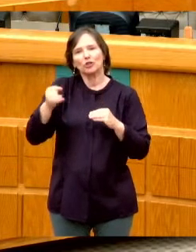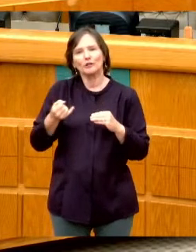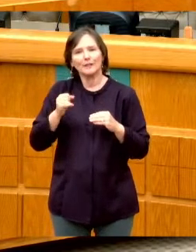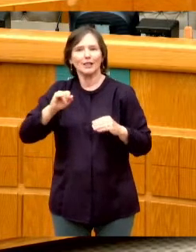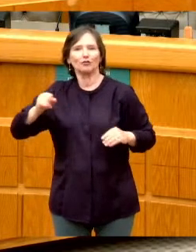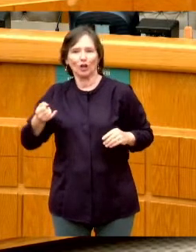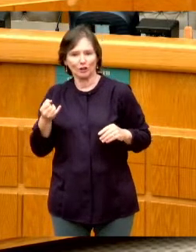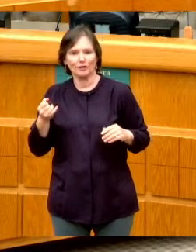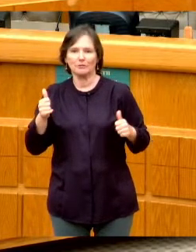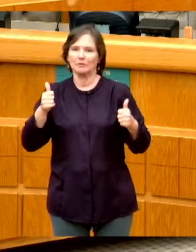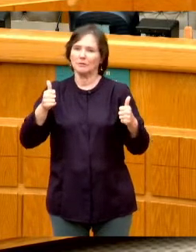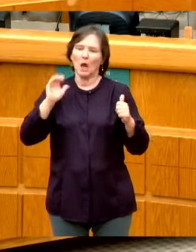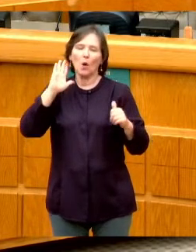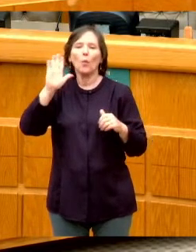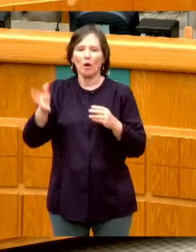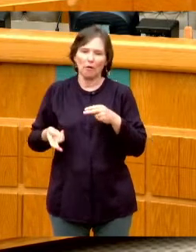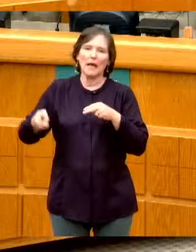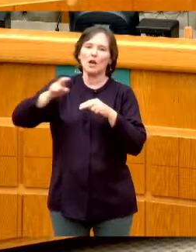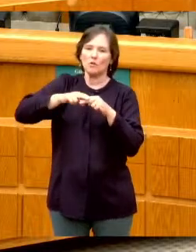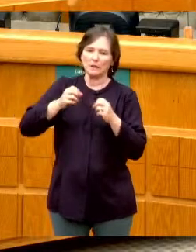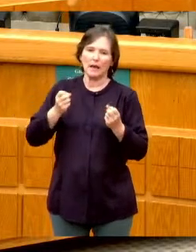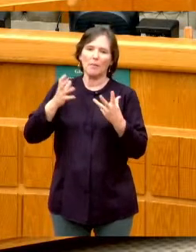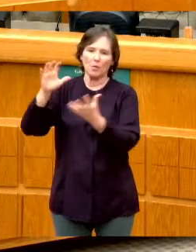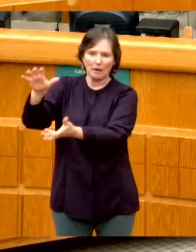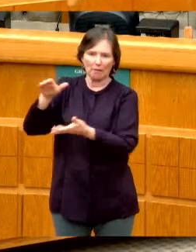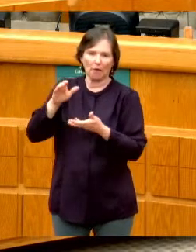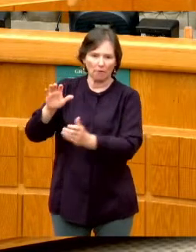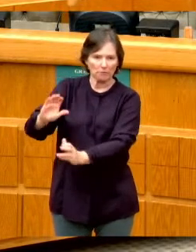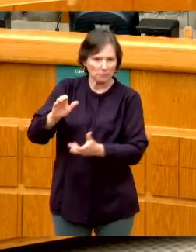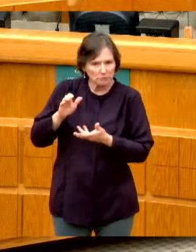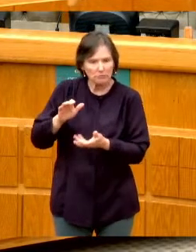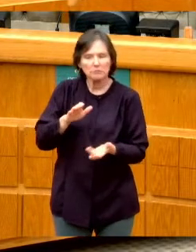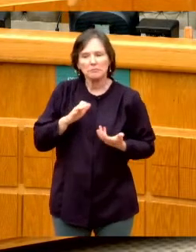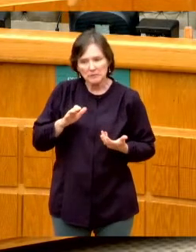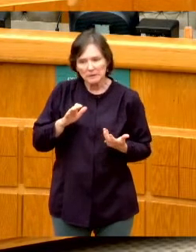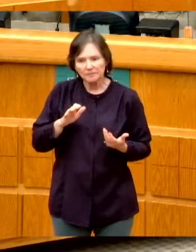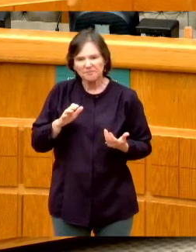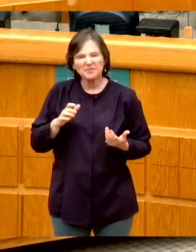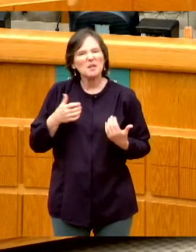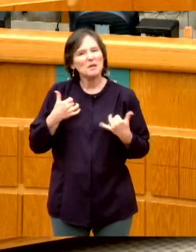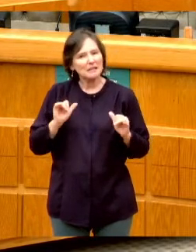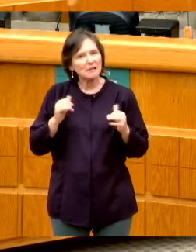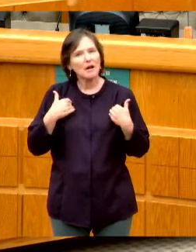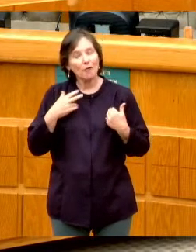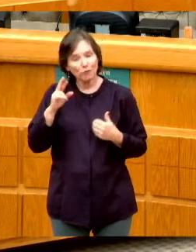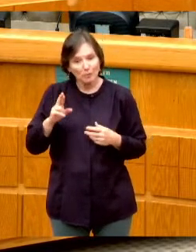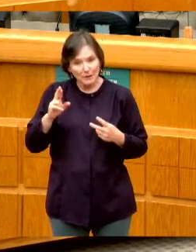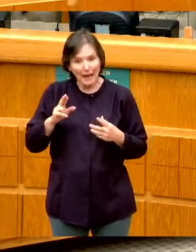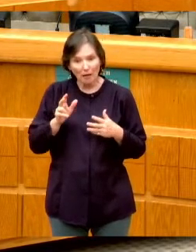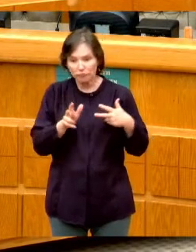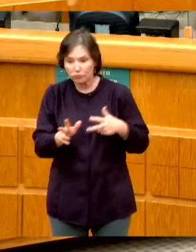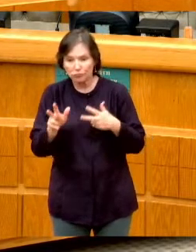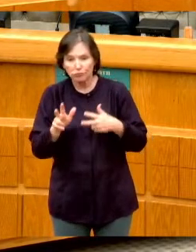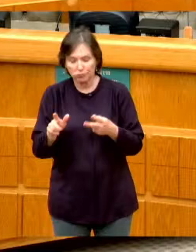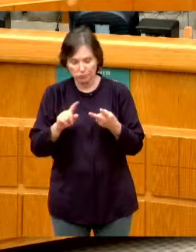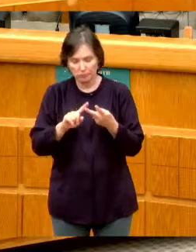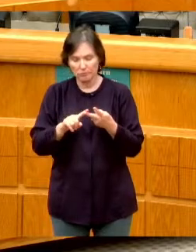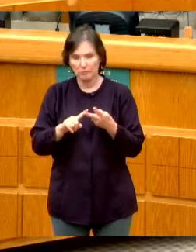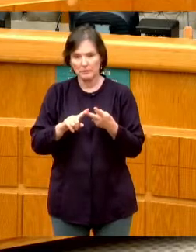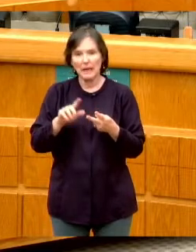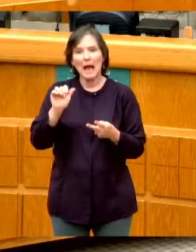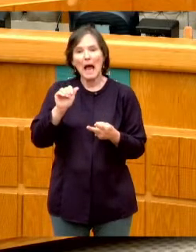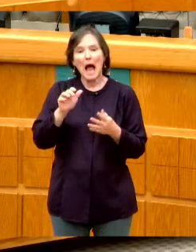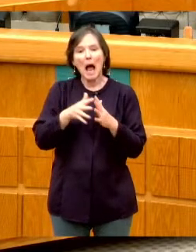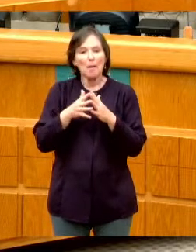We still have great need. We still have all kinds of providers that are anxiously awaiting vaccine. And there's no